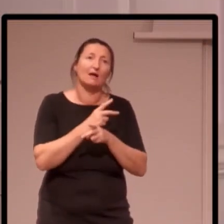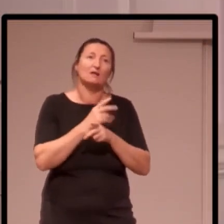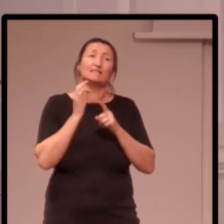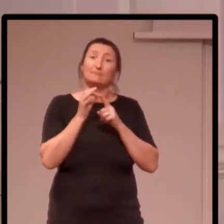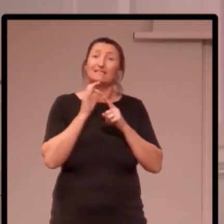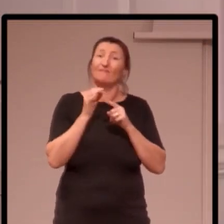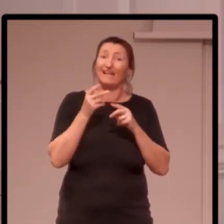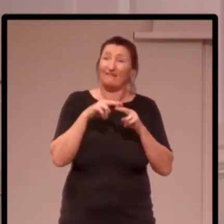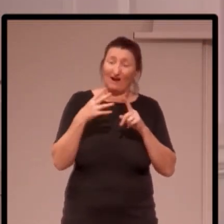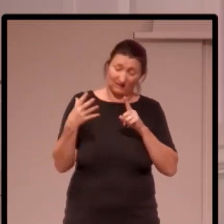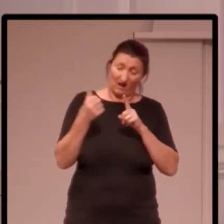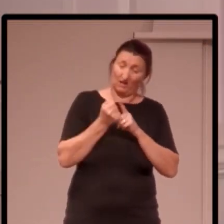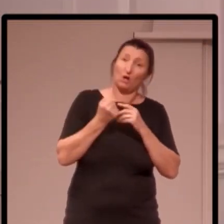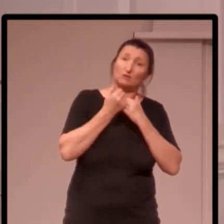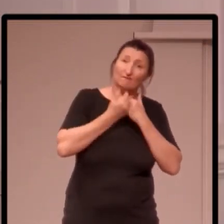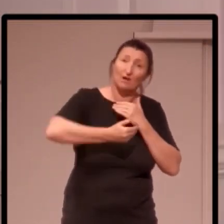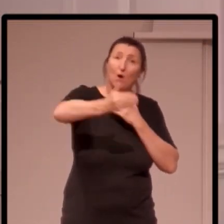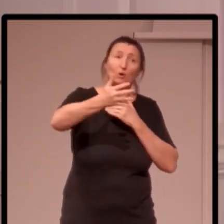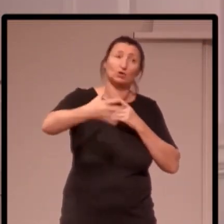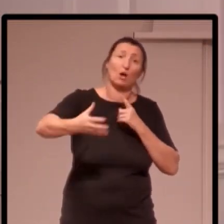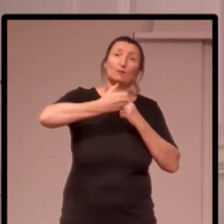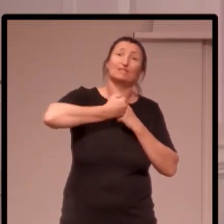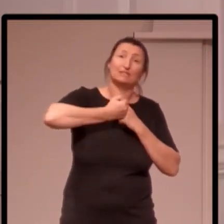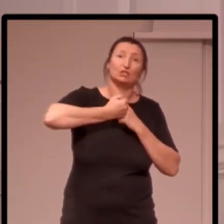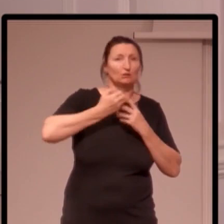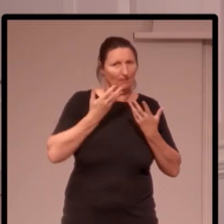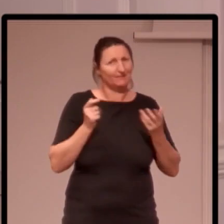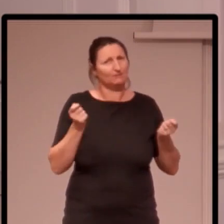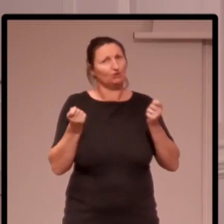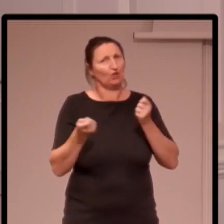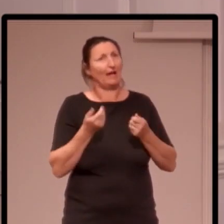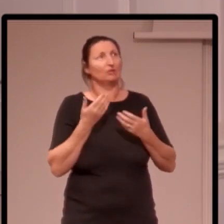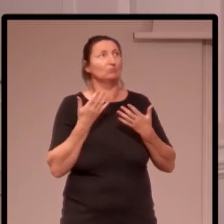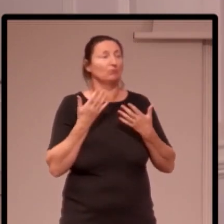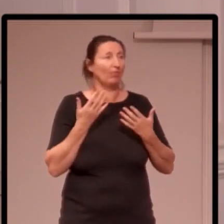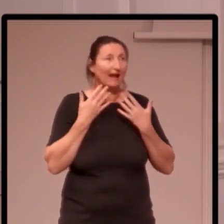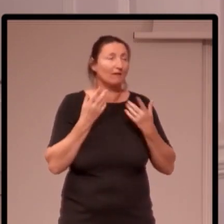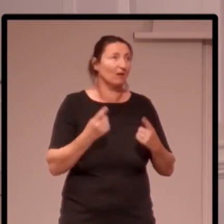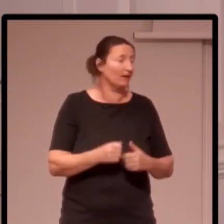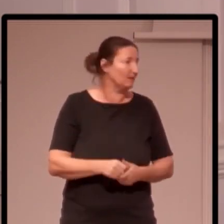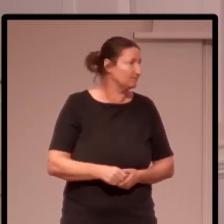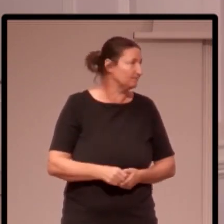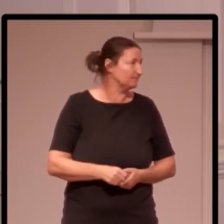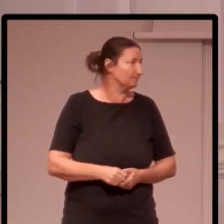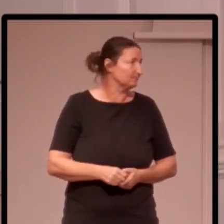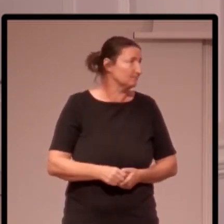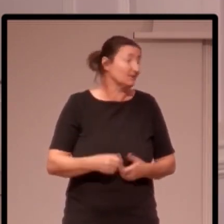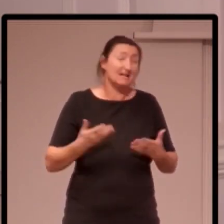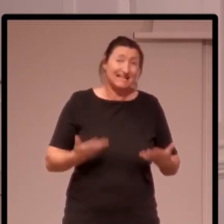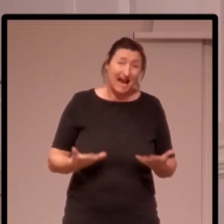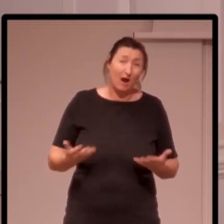conditions as well, things that have changed over the years. And I think the message for me throughout is we